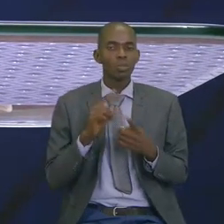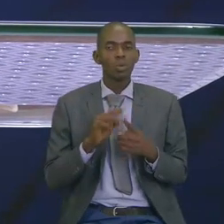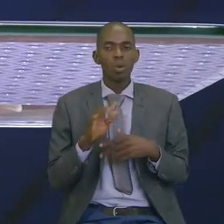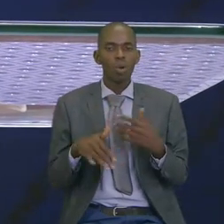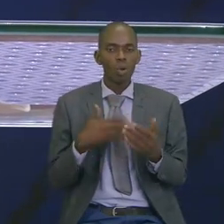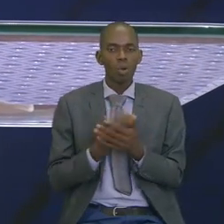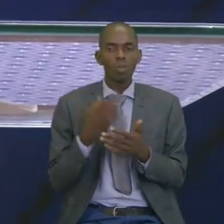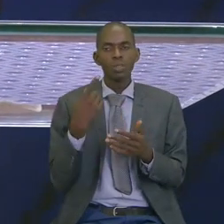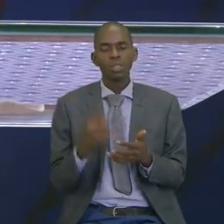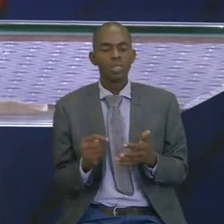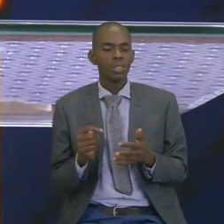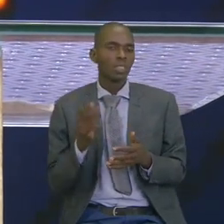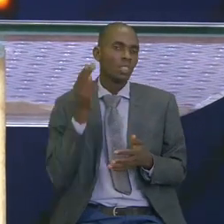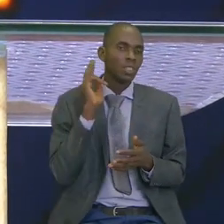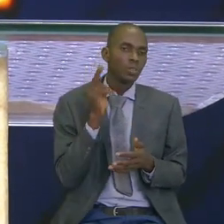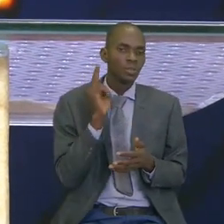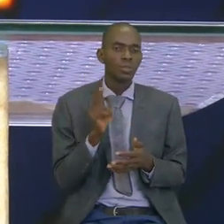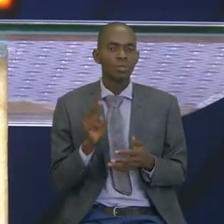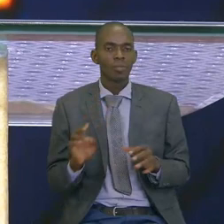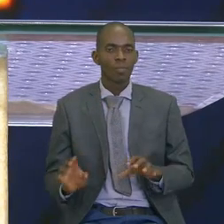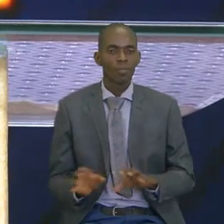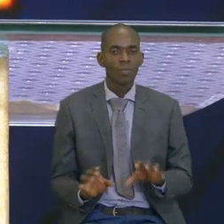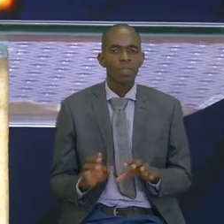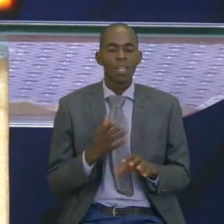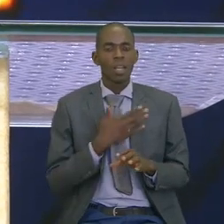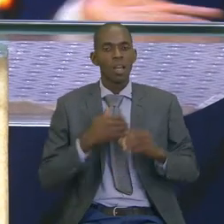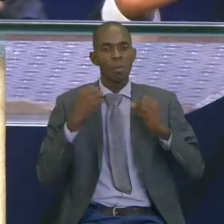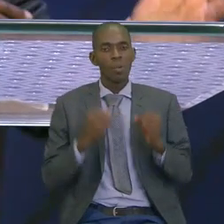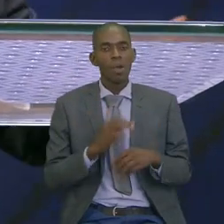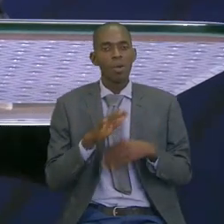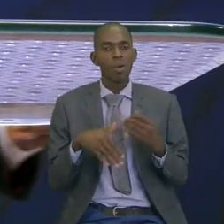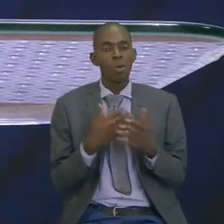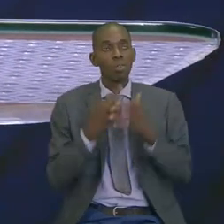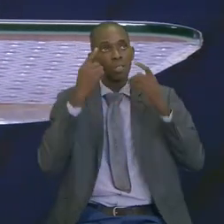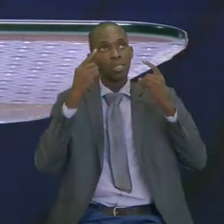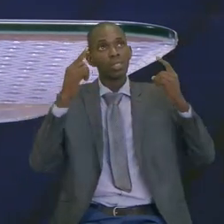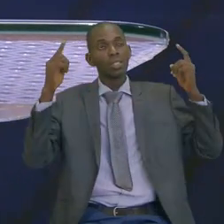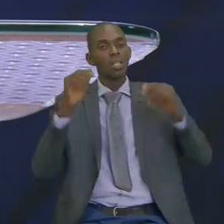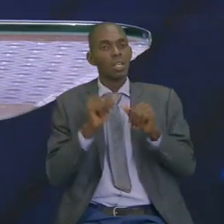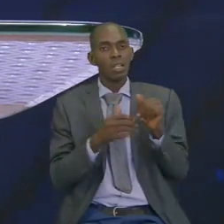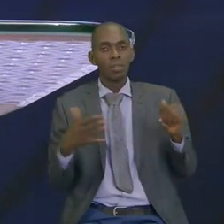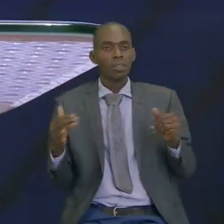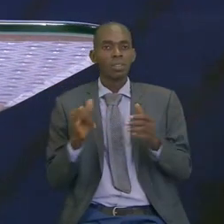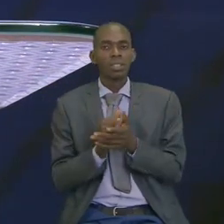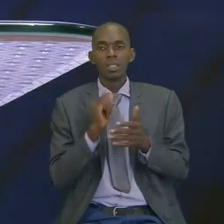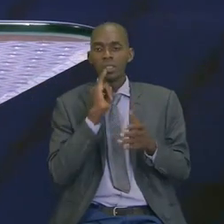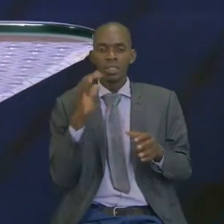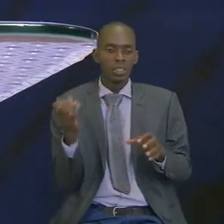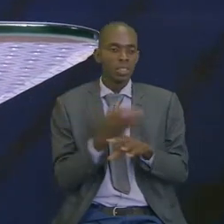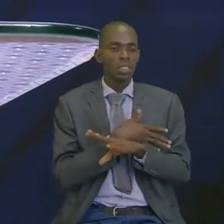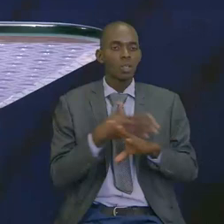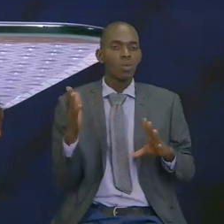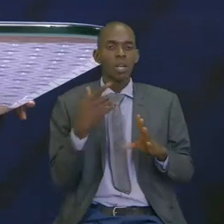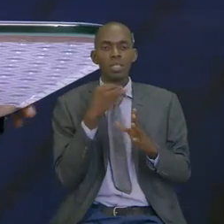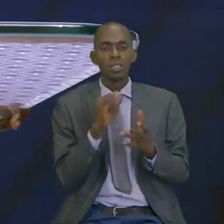their activities and all their powers and all their achievements, everything totally swept away. And then it says,